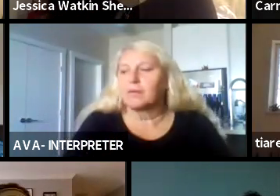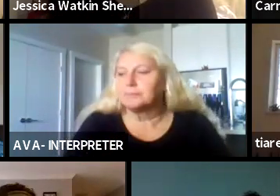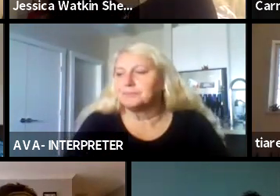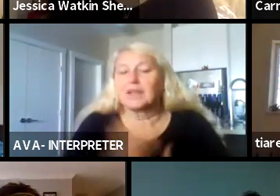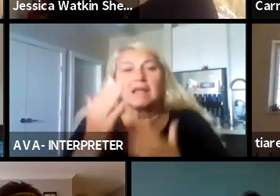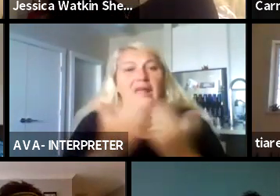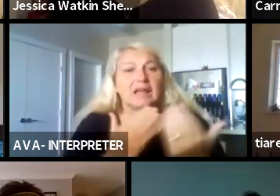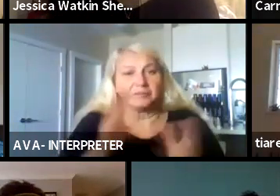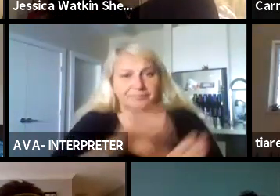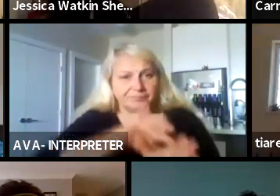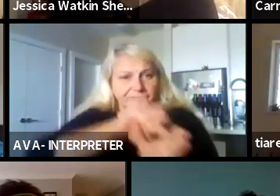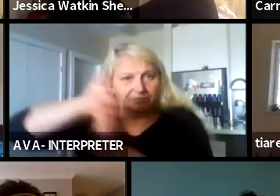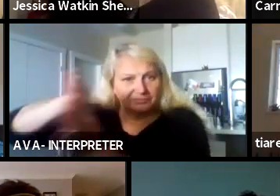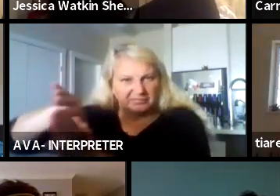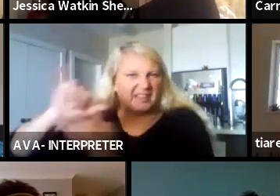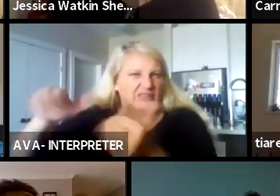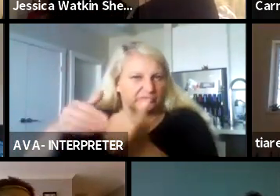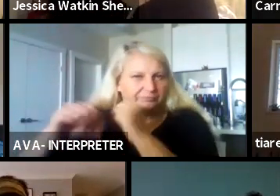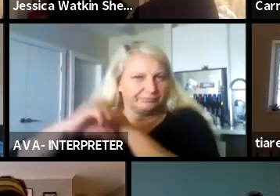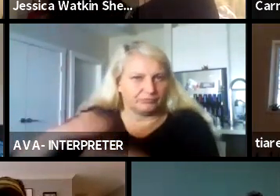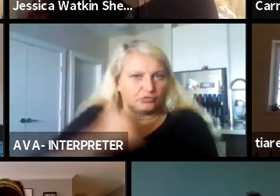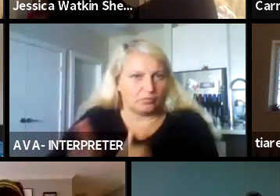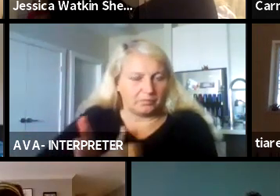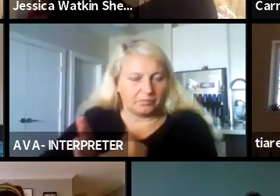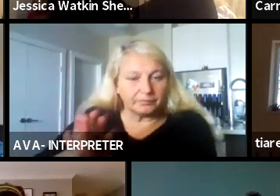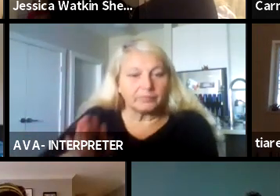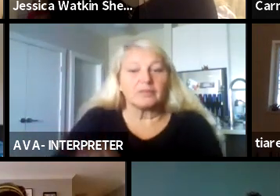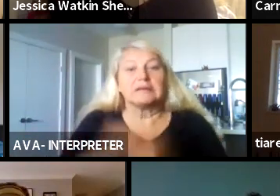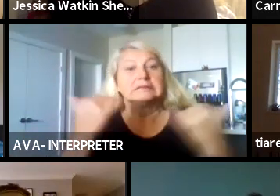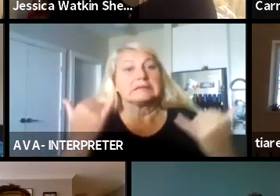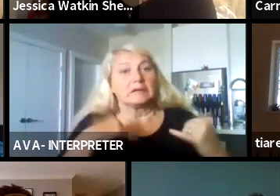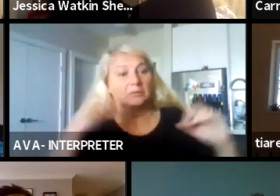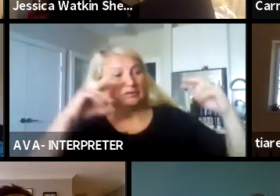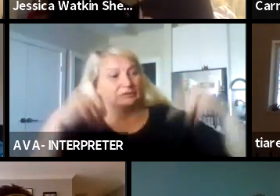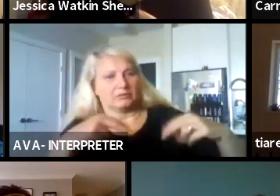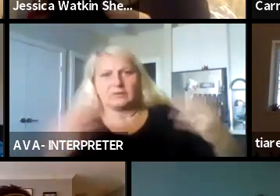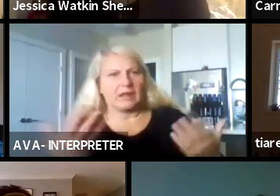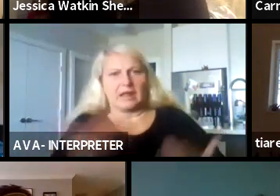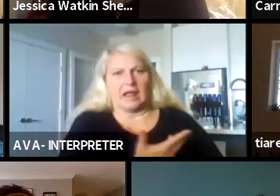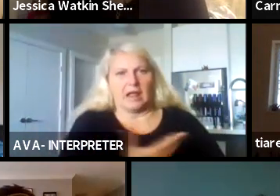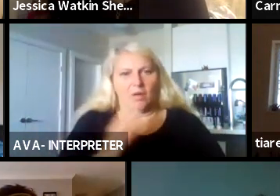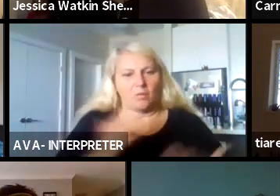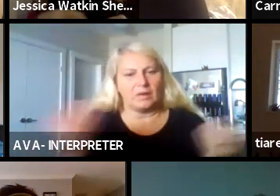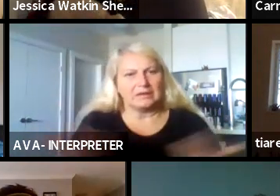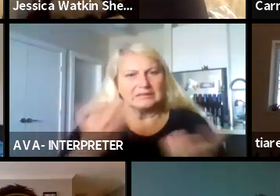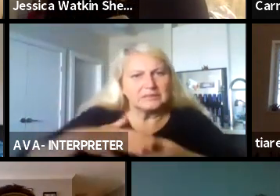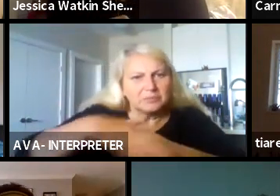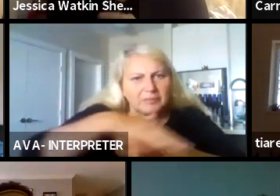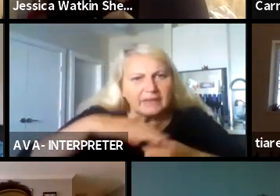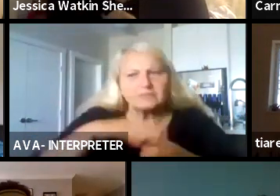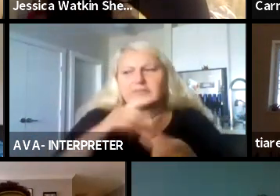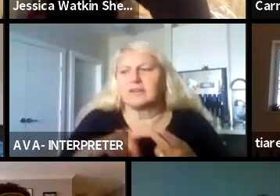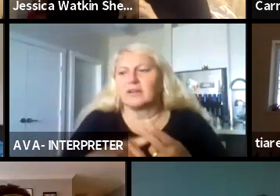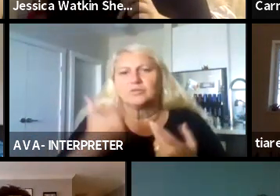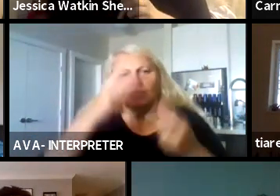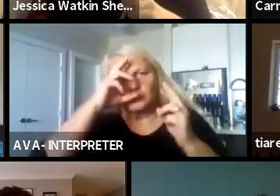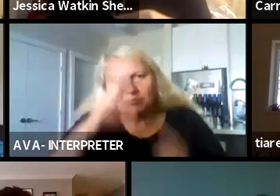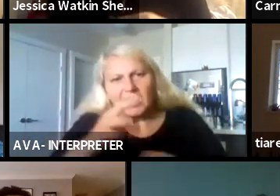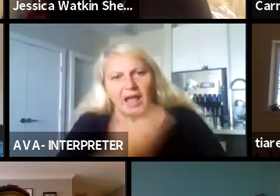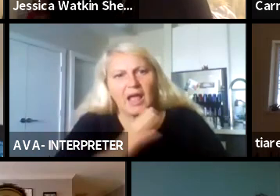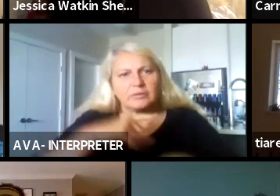event, adjusting our pace and the shape of our conversation to reflect the pace and shape of all of our